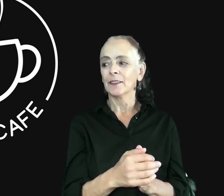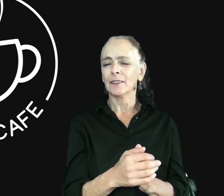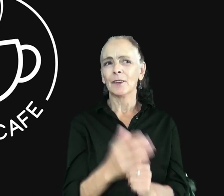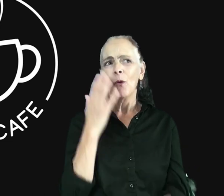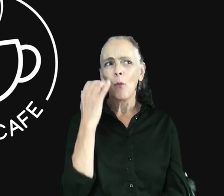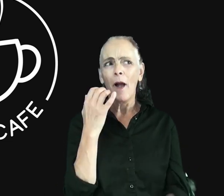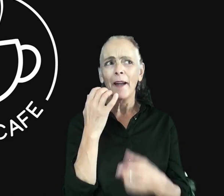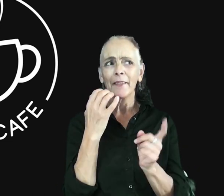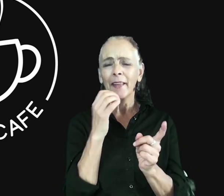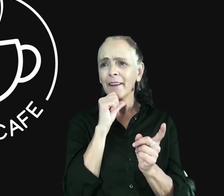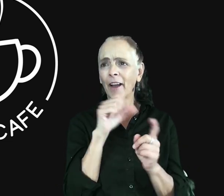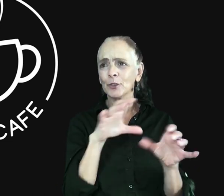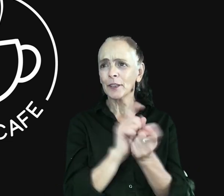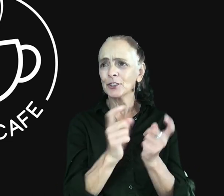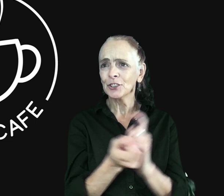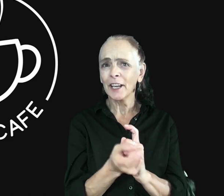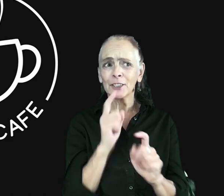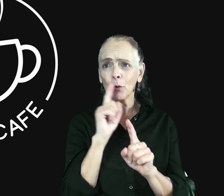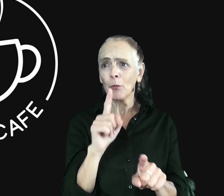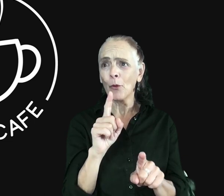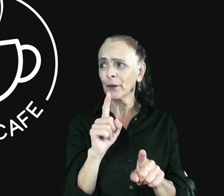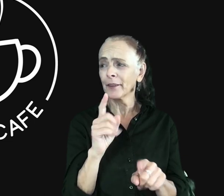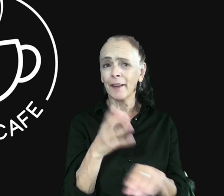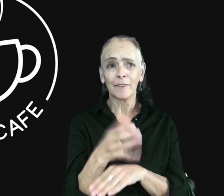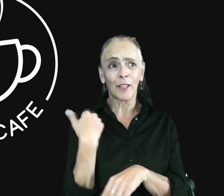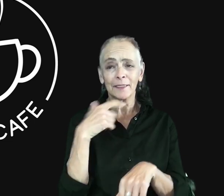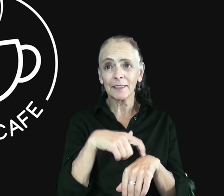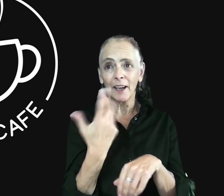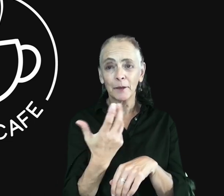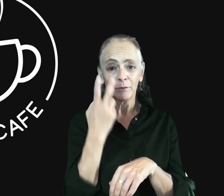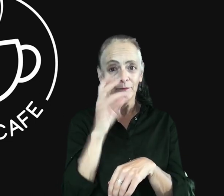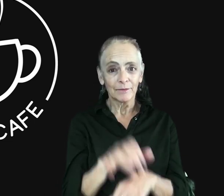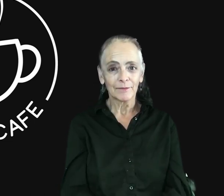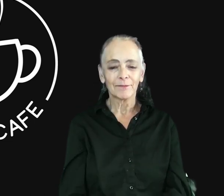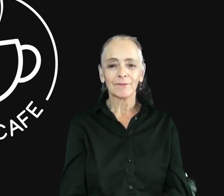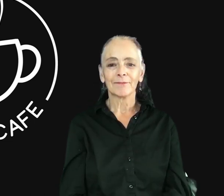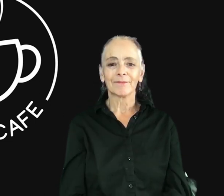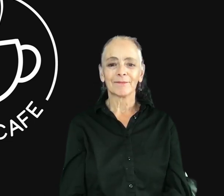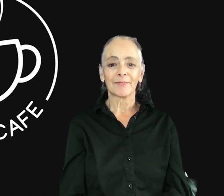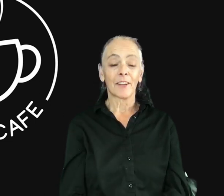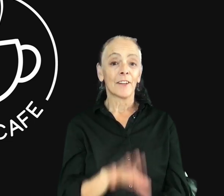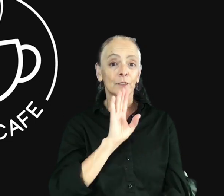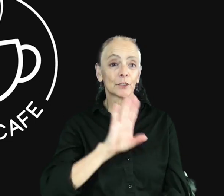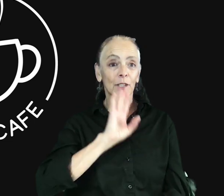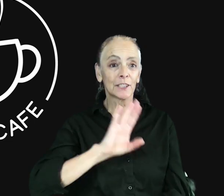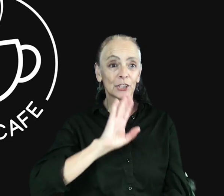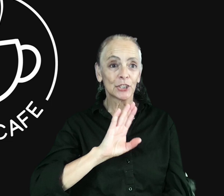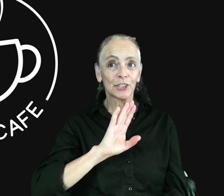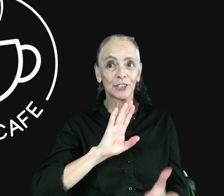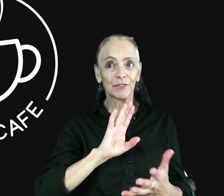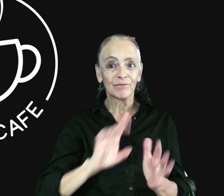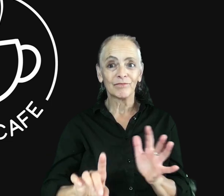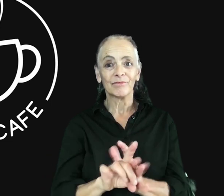do this change that i reported since last time so uh we have seen that you know uh the frustration that it can generate